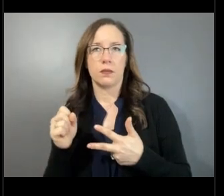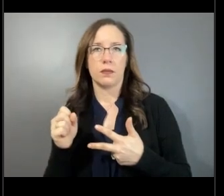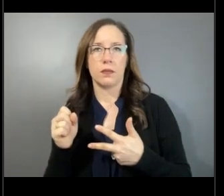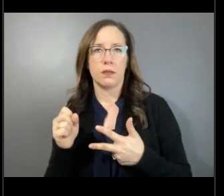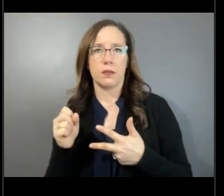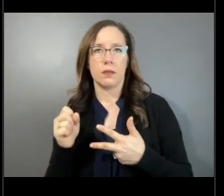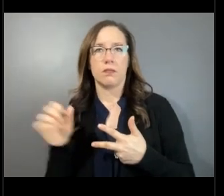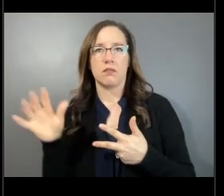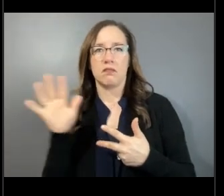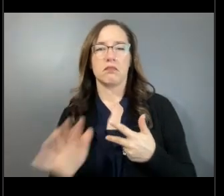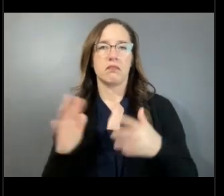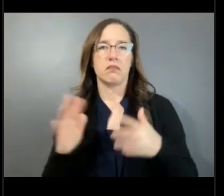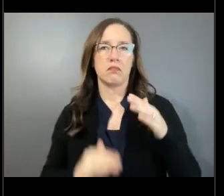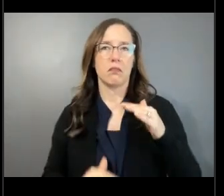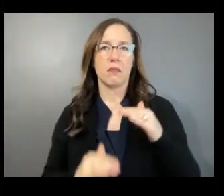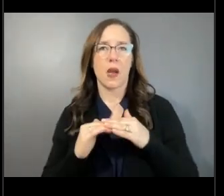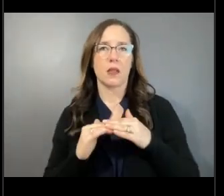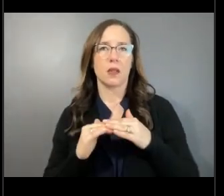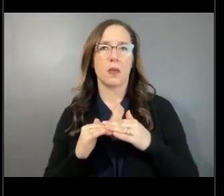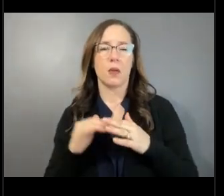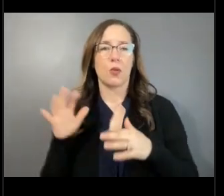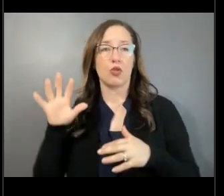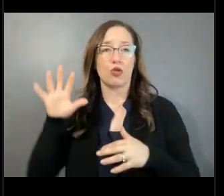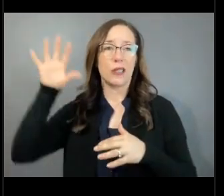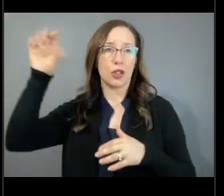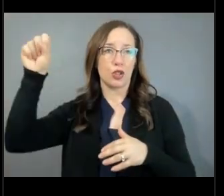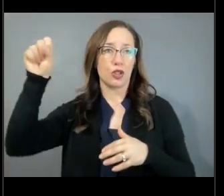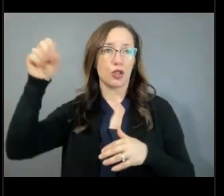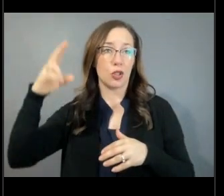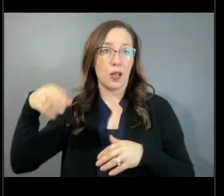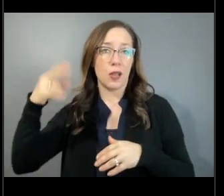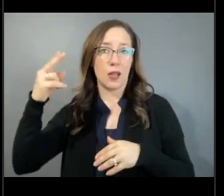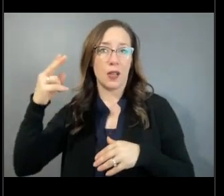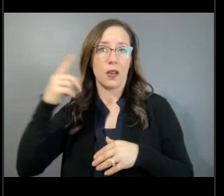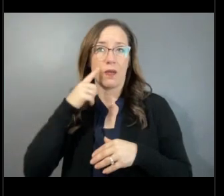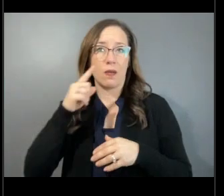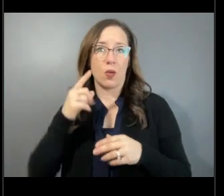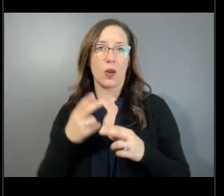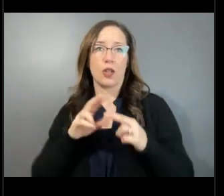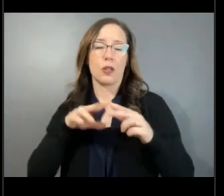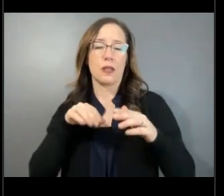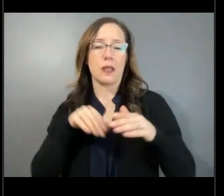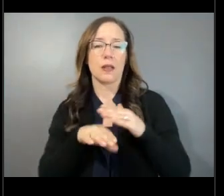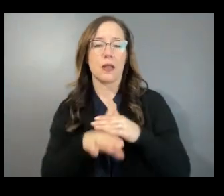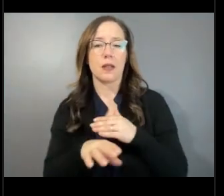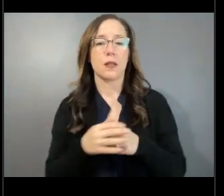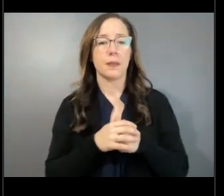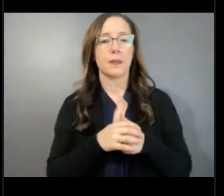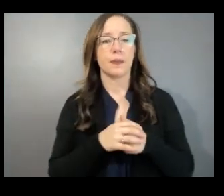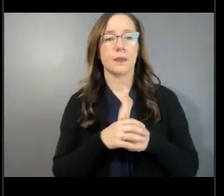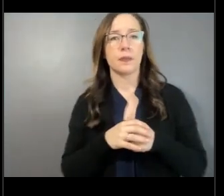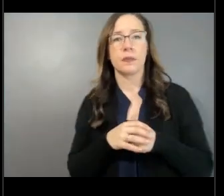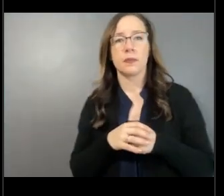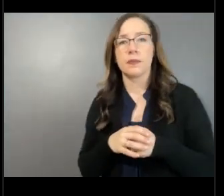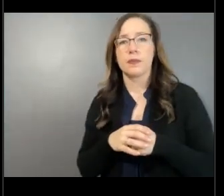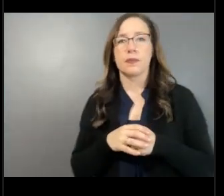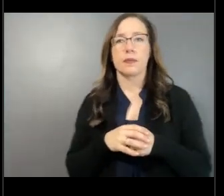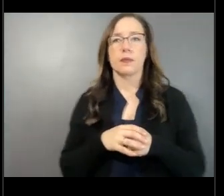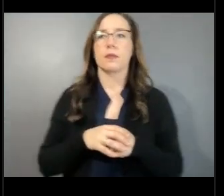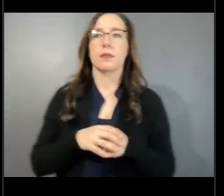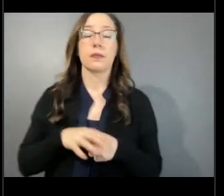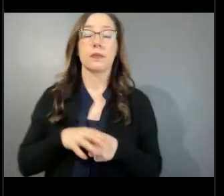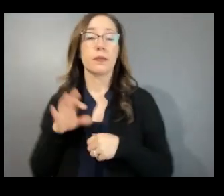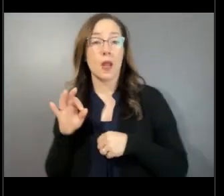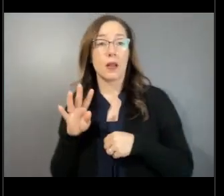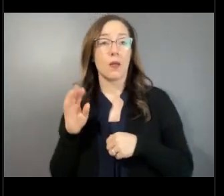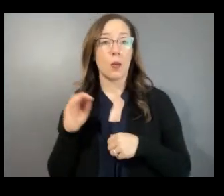is roughly the maximum reach height for increased access. And 94%